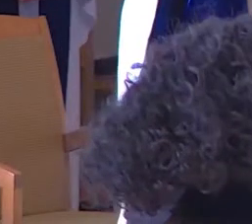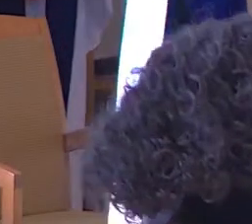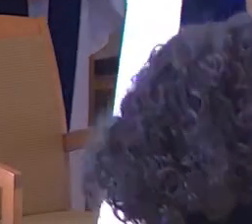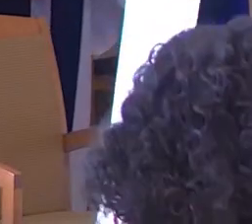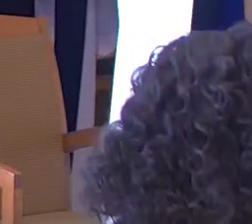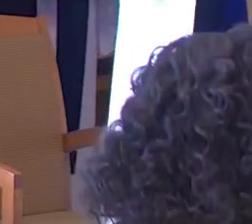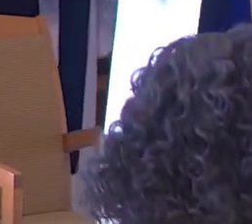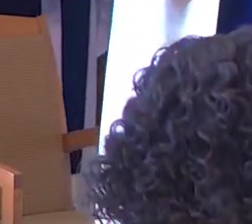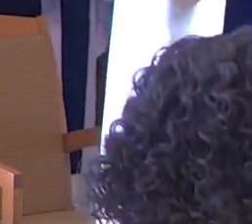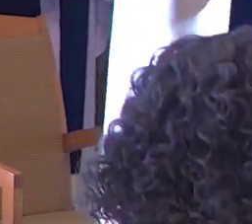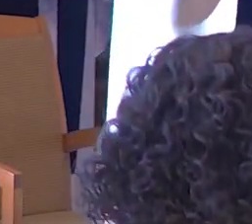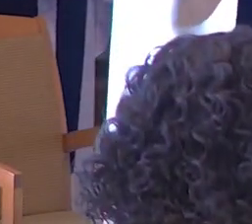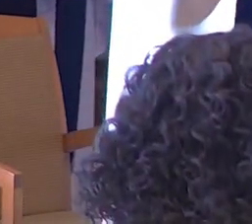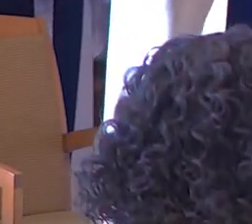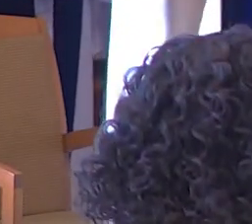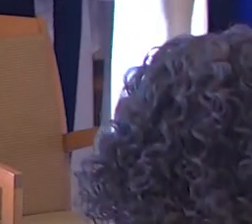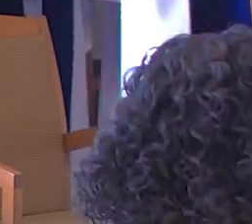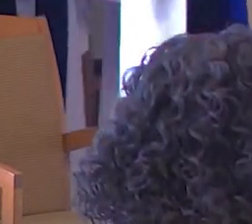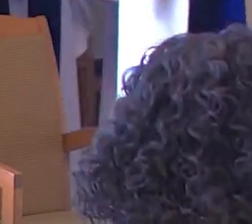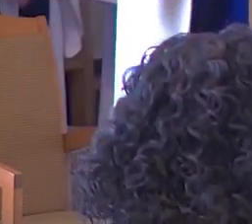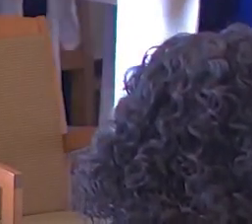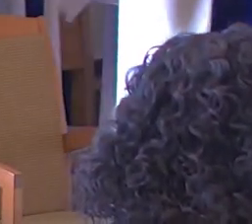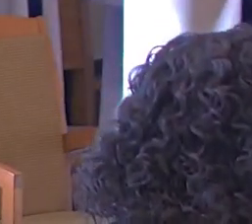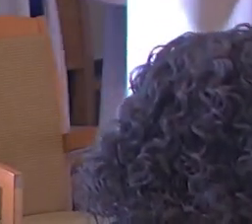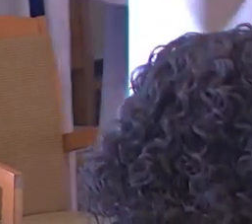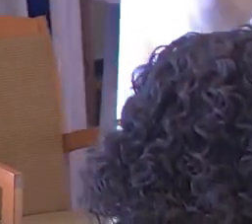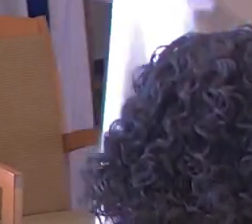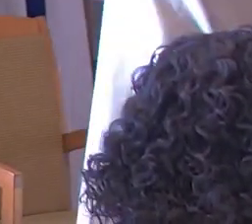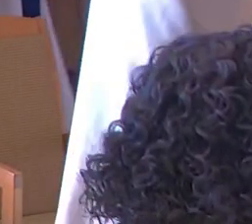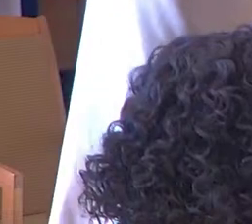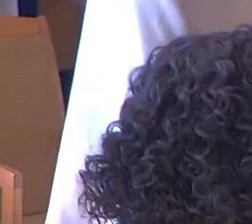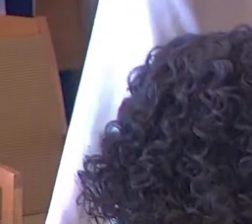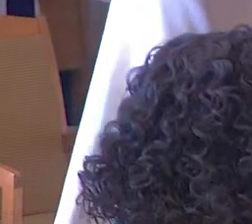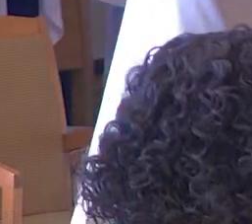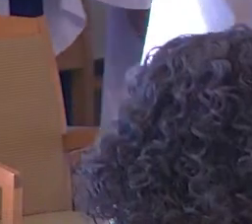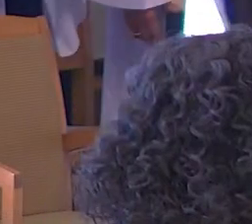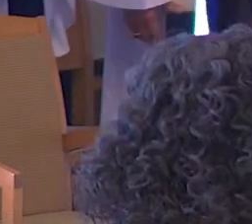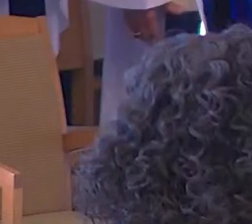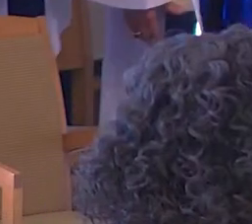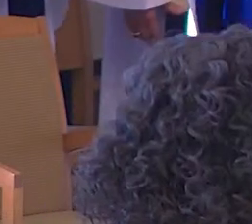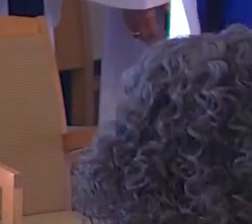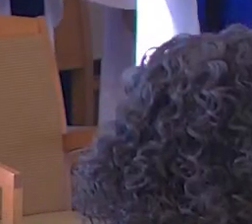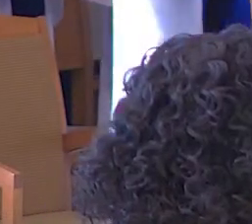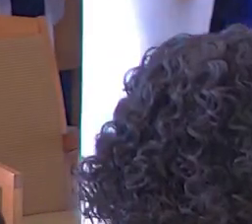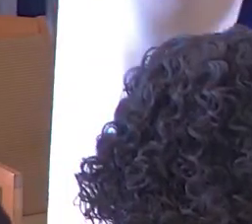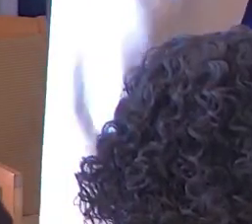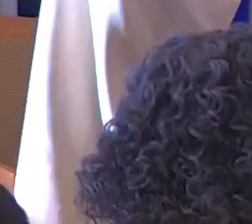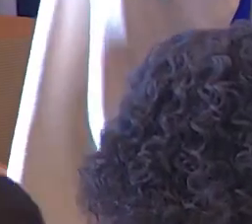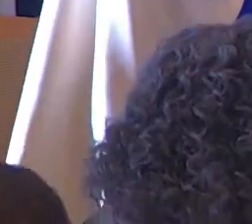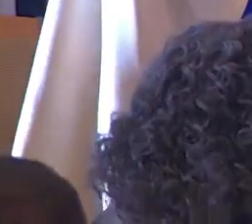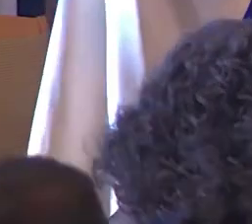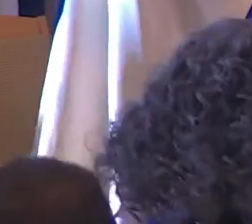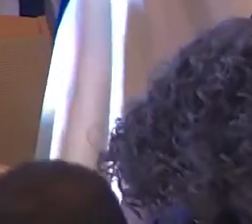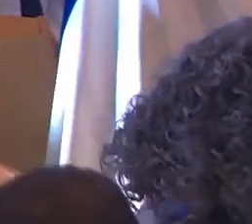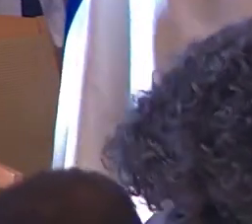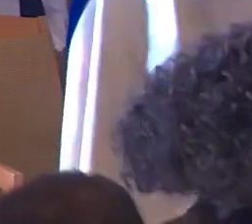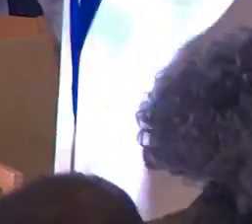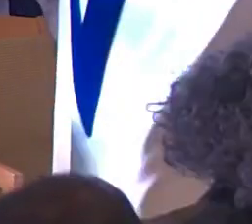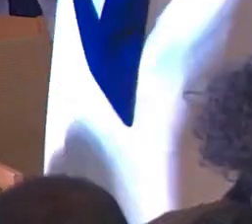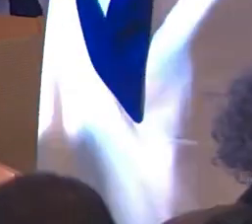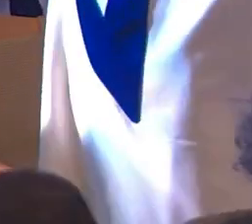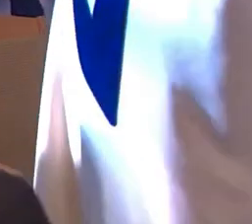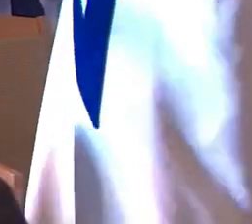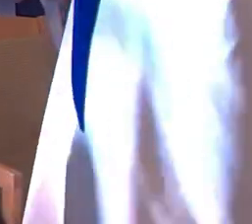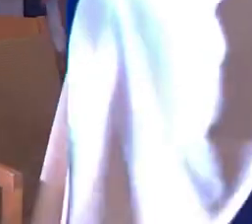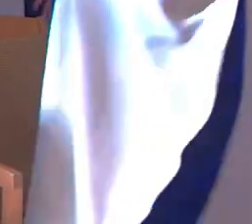You're all welcome to a reception. I forgot where it was, but follow the crowd. I'm sure you'll get there. The Lord be with you. May